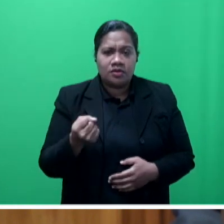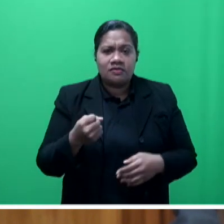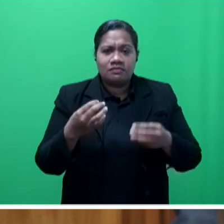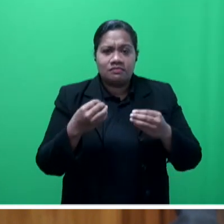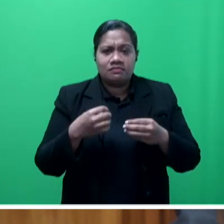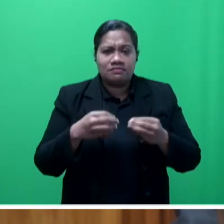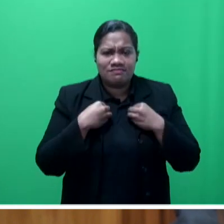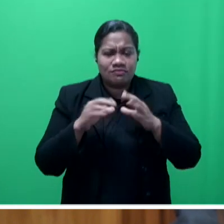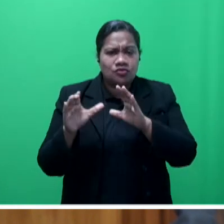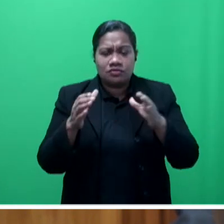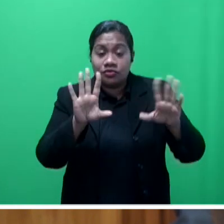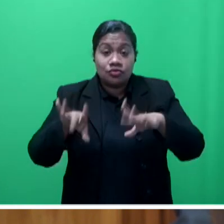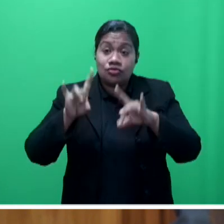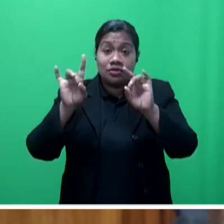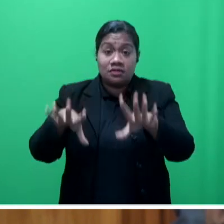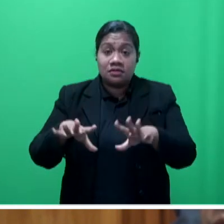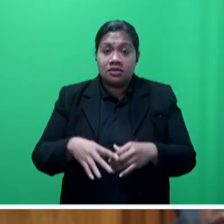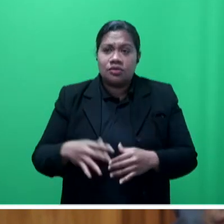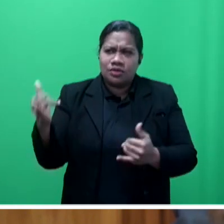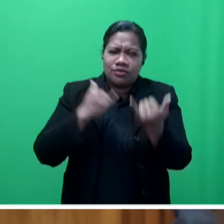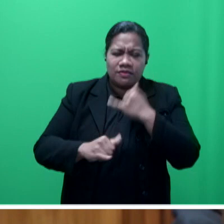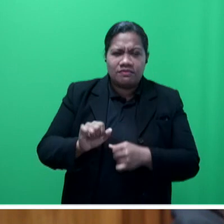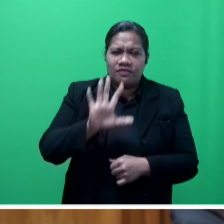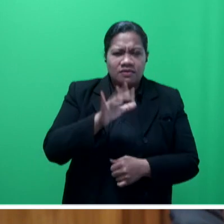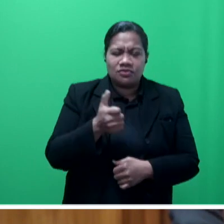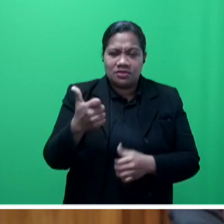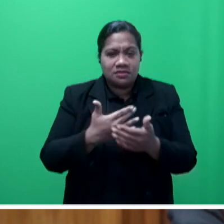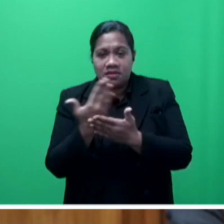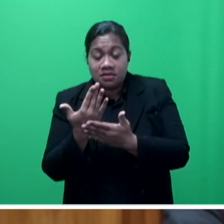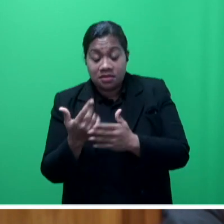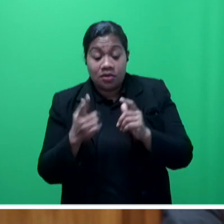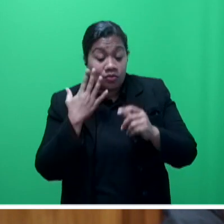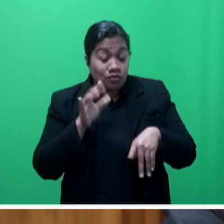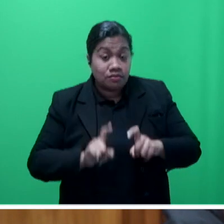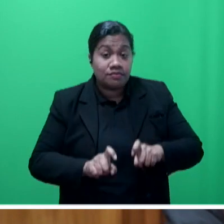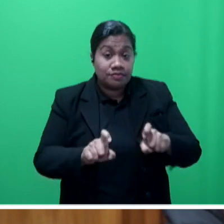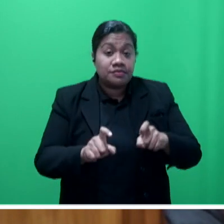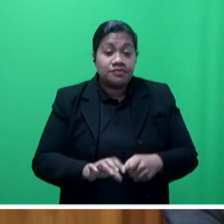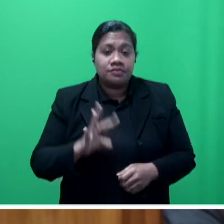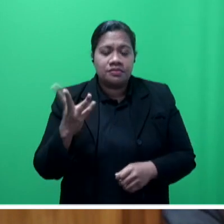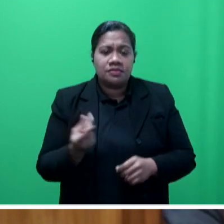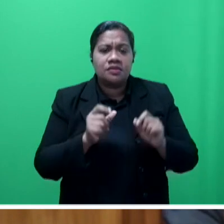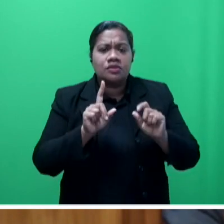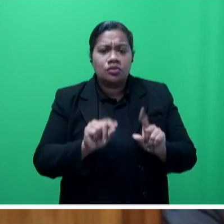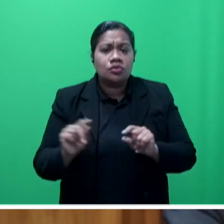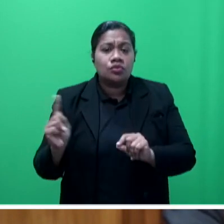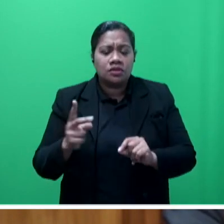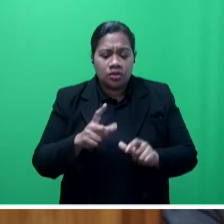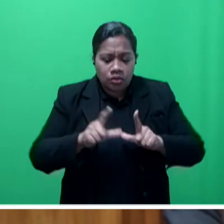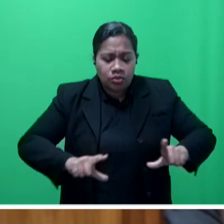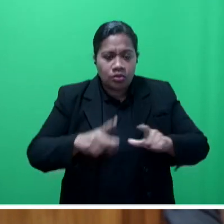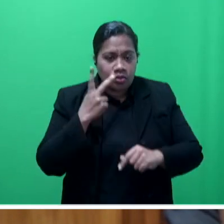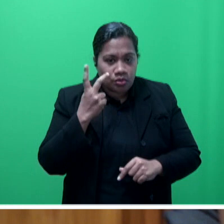in the hundreds arriving for 5 to 6 day itineraries, and during their stay they're actually engaging in local tour attractions and